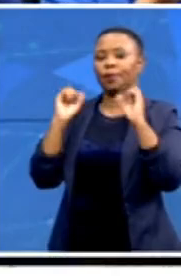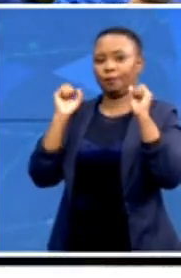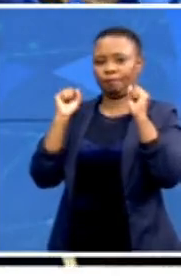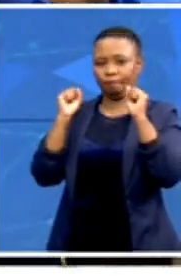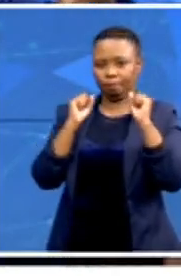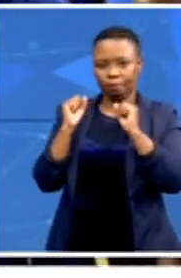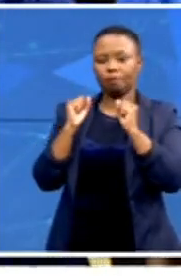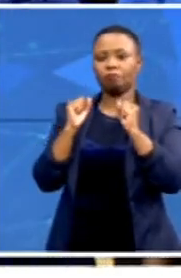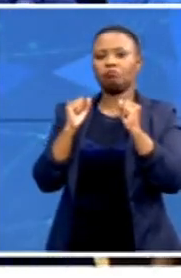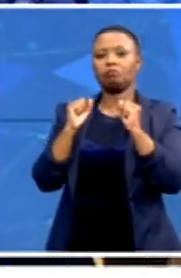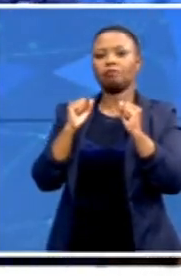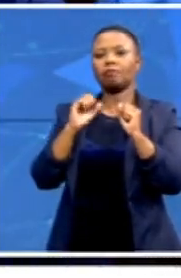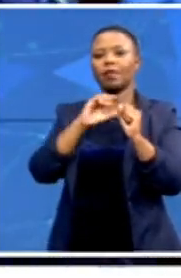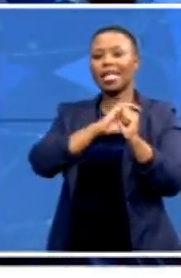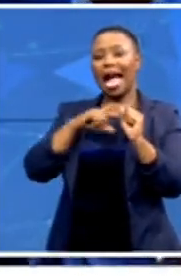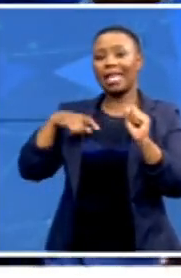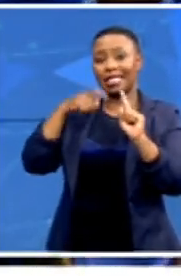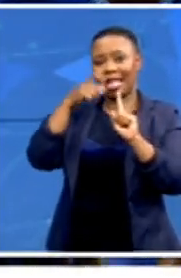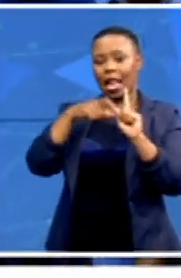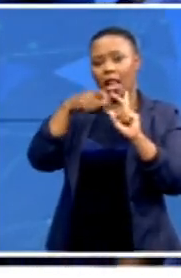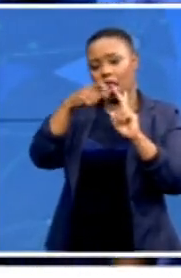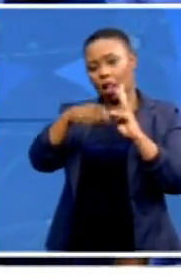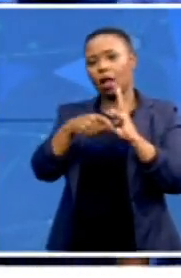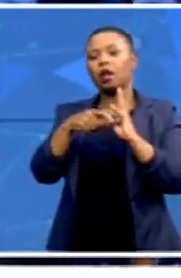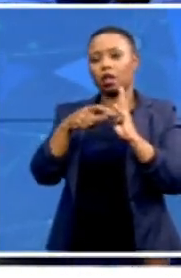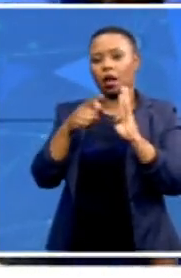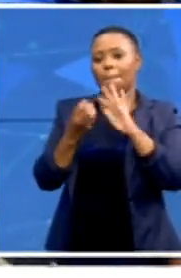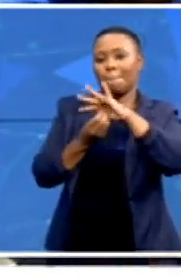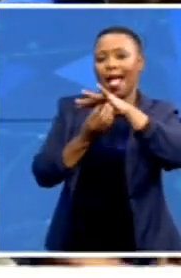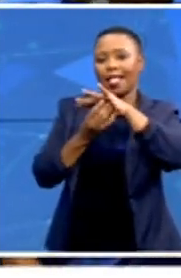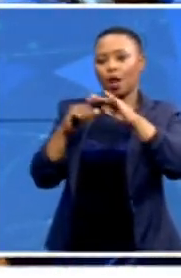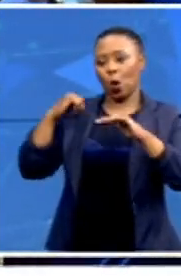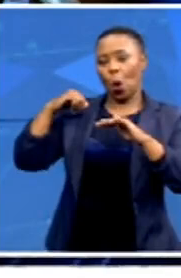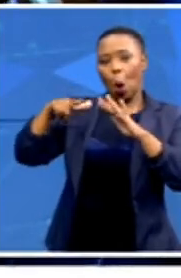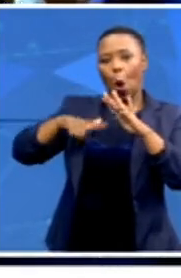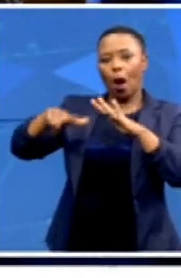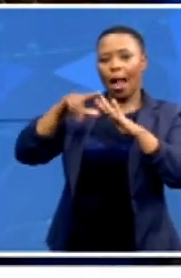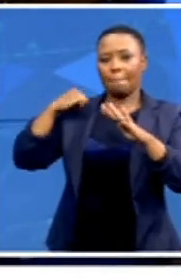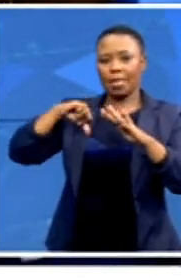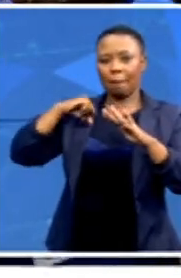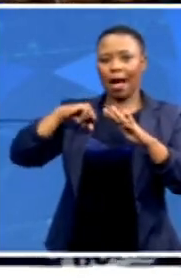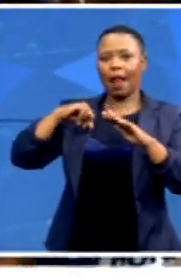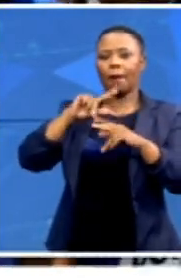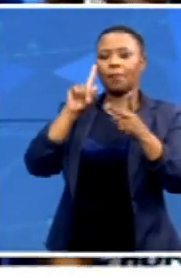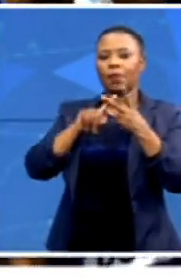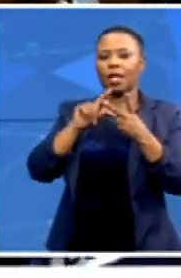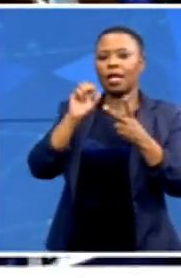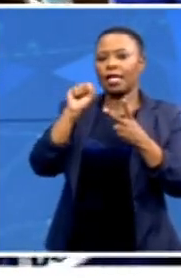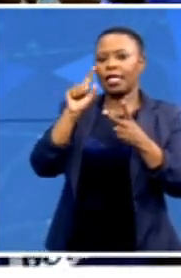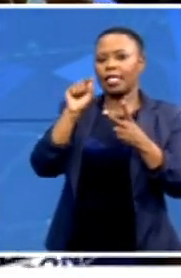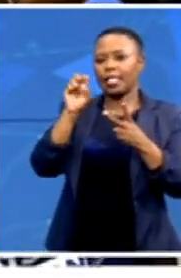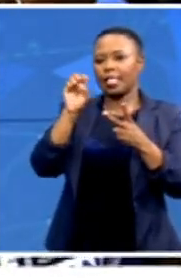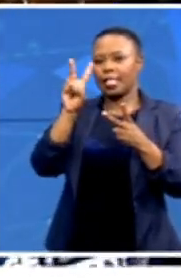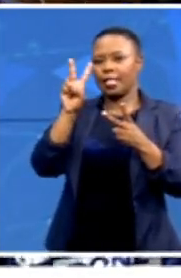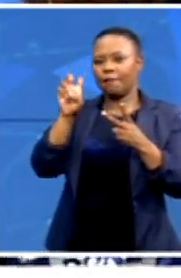both eMalahleni local municipality as well as the Steve Chwete local municipality here in Mpumalanga. John Steenhuisen